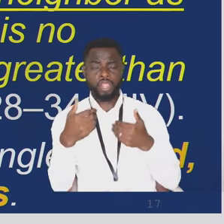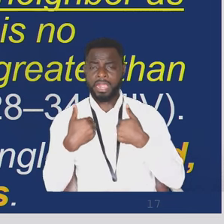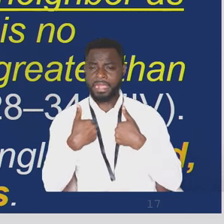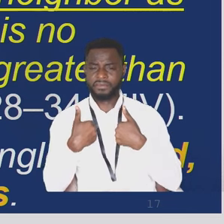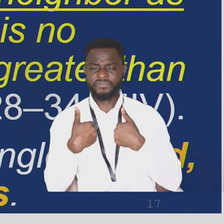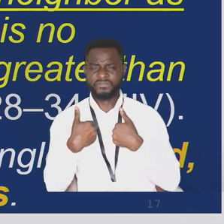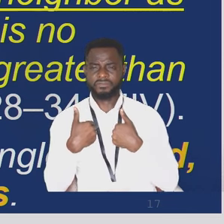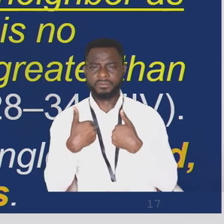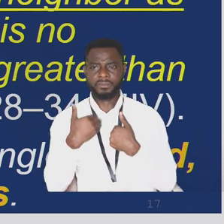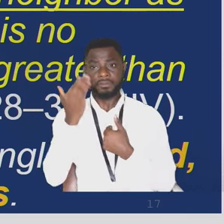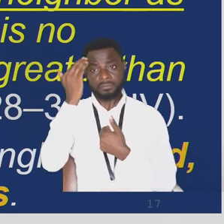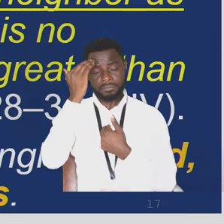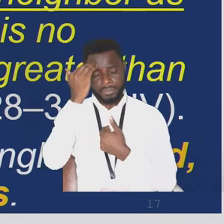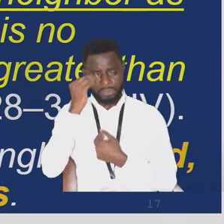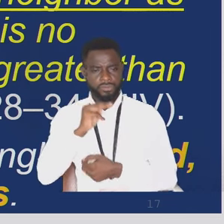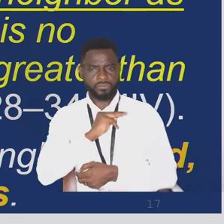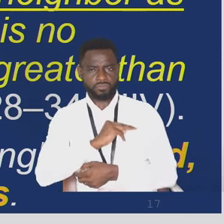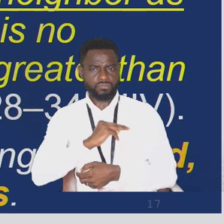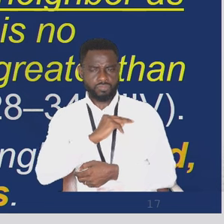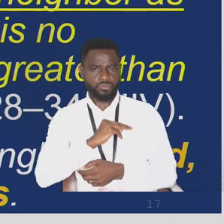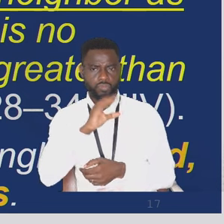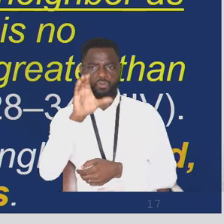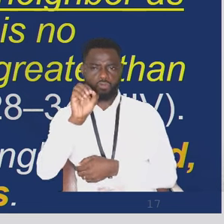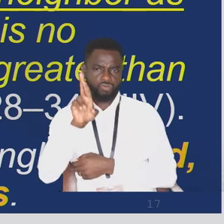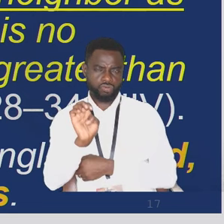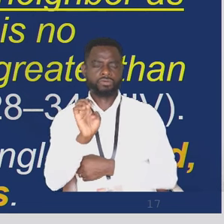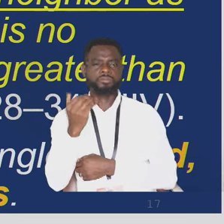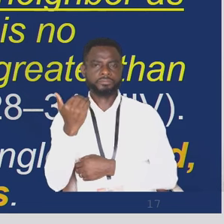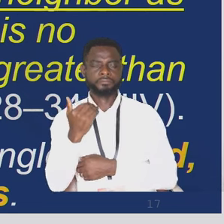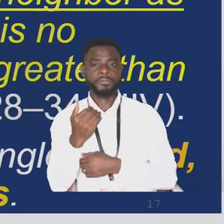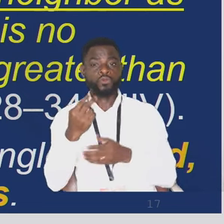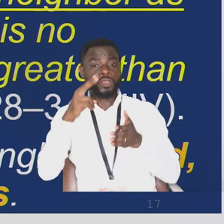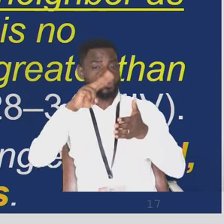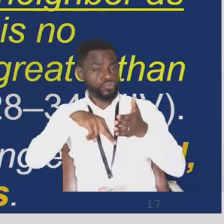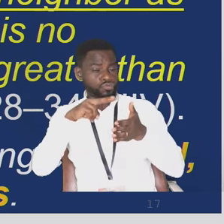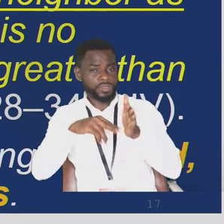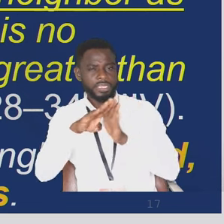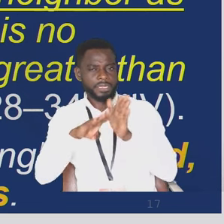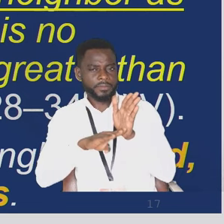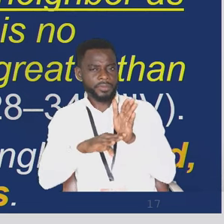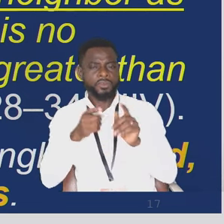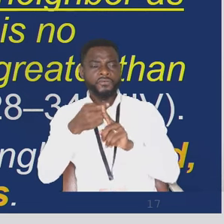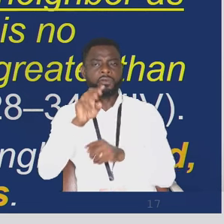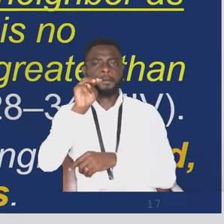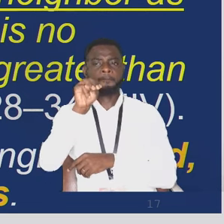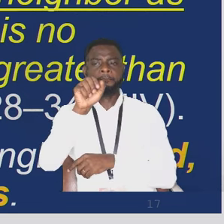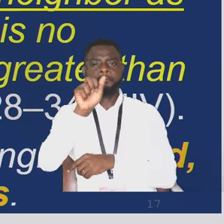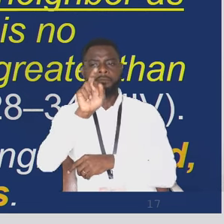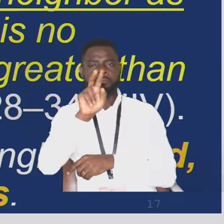of the moral call. And I will explain. When you read the Bible, that is from Mark chapter